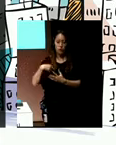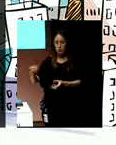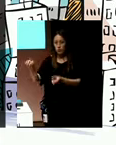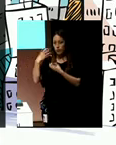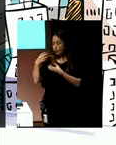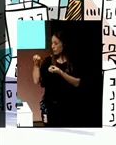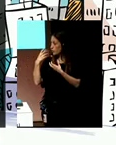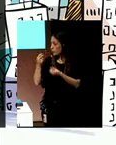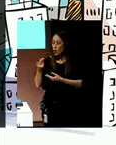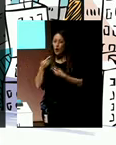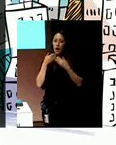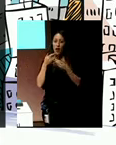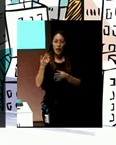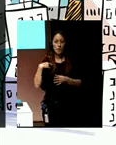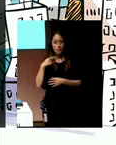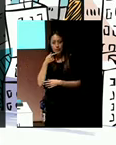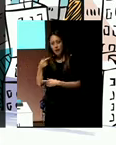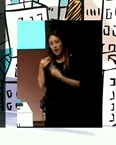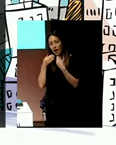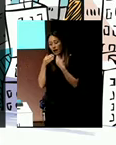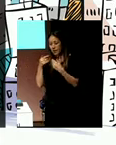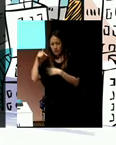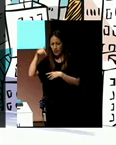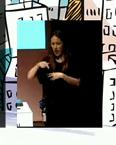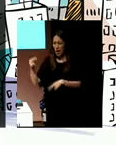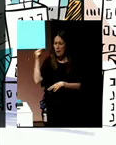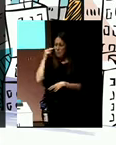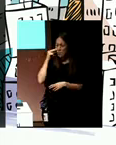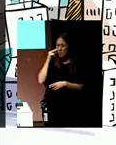you told us.